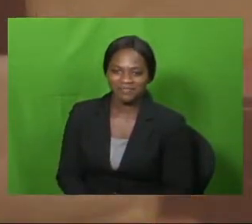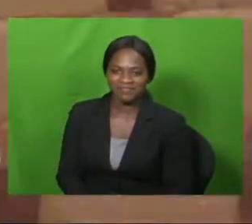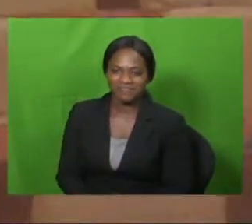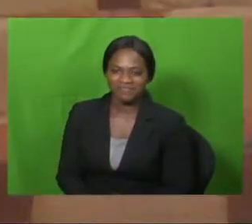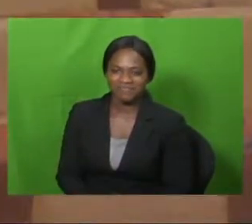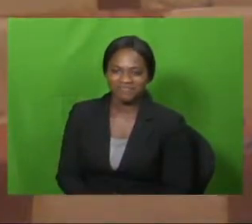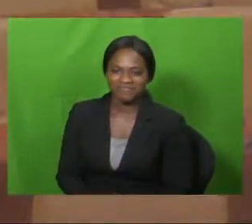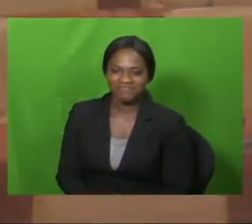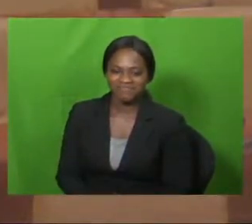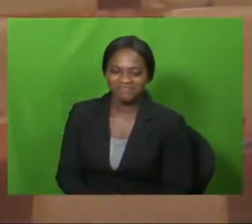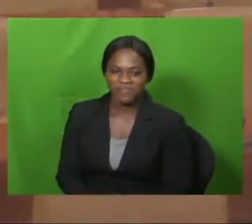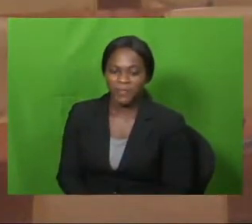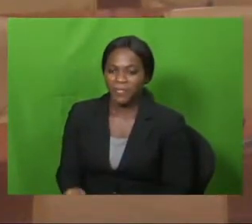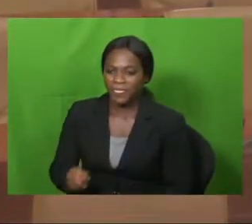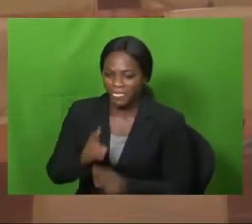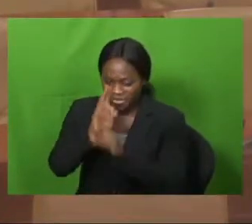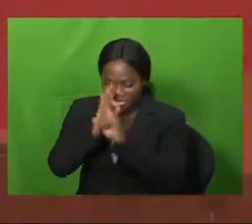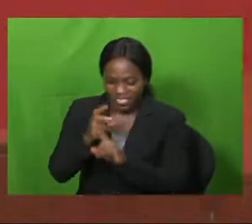Honorable